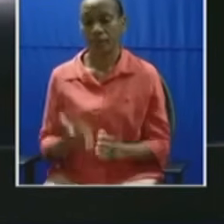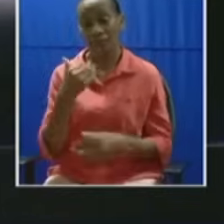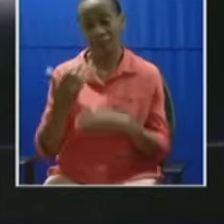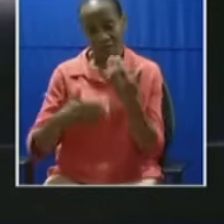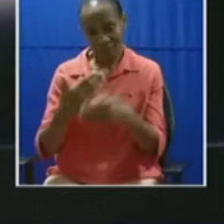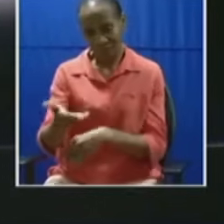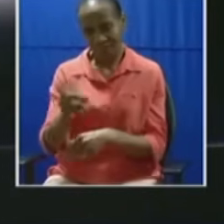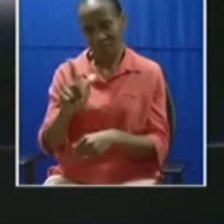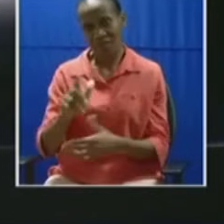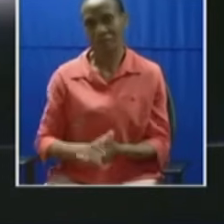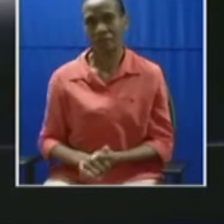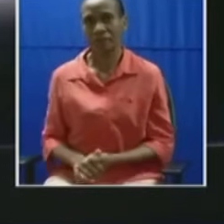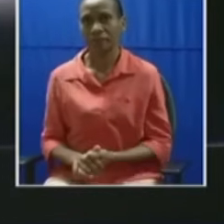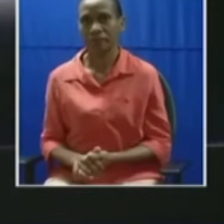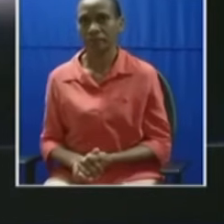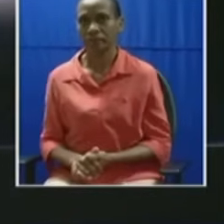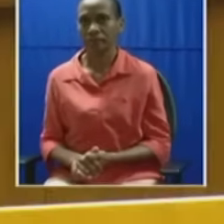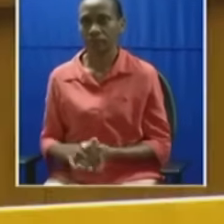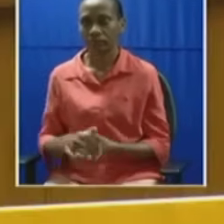Lekota.